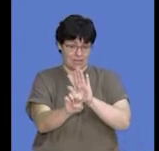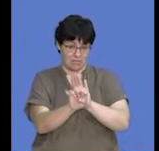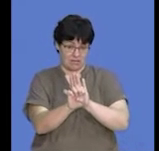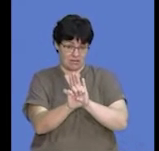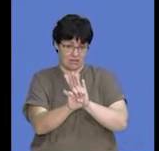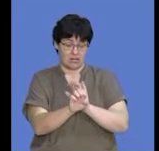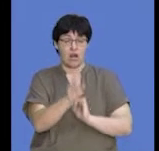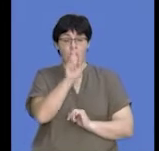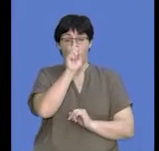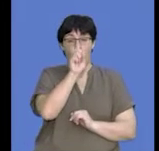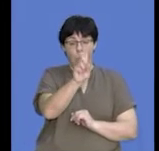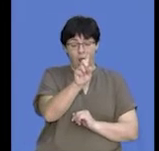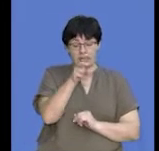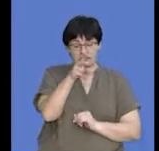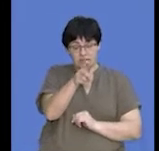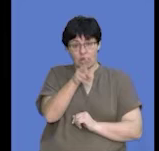example,